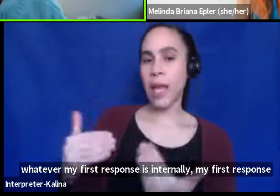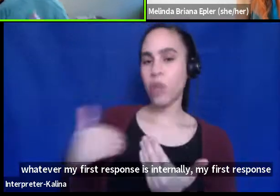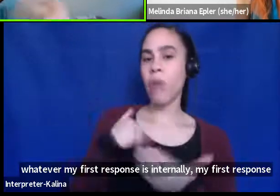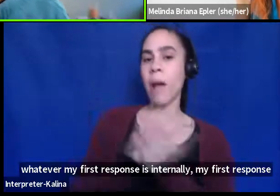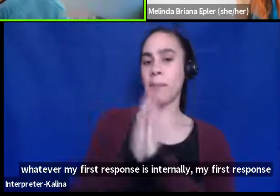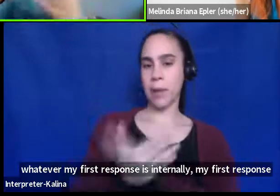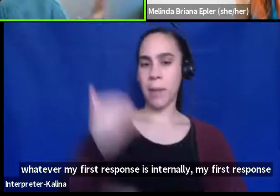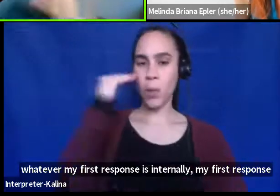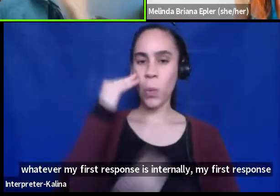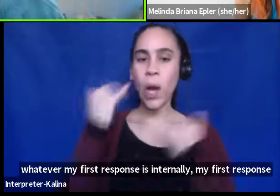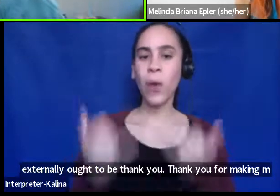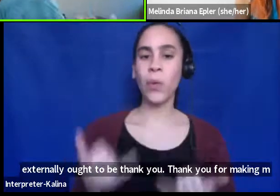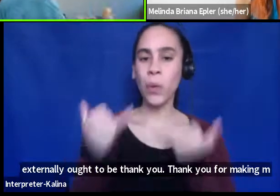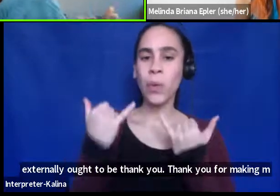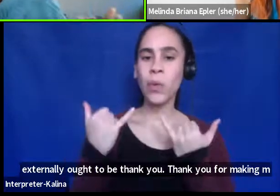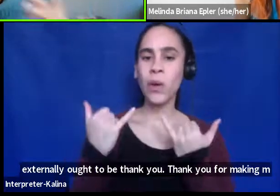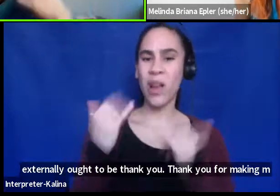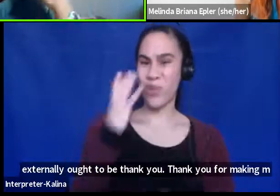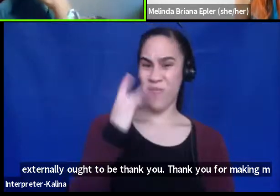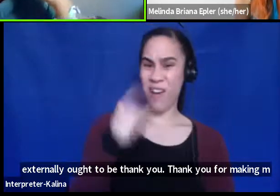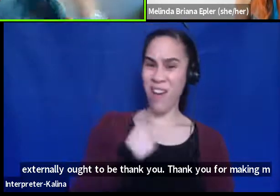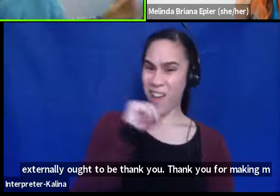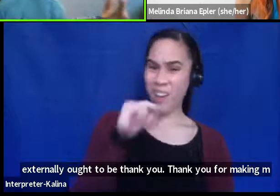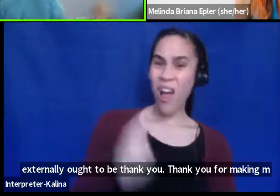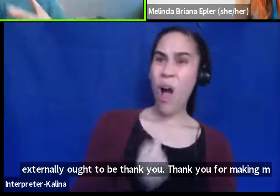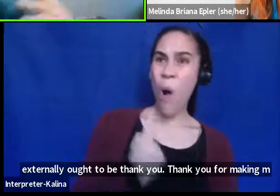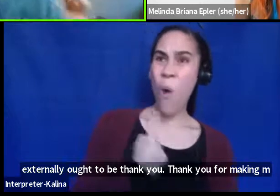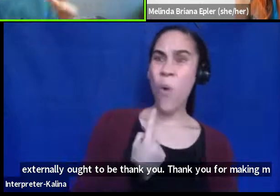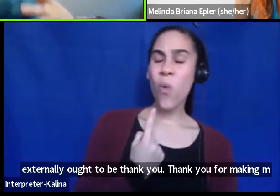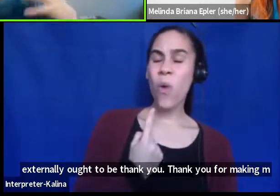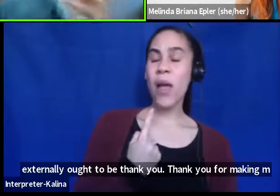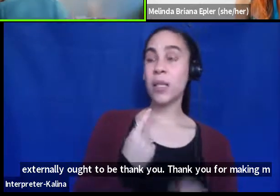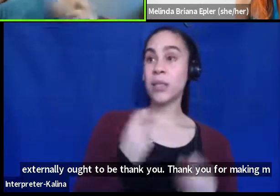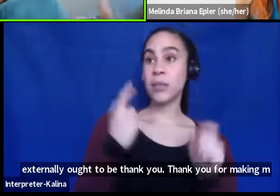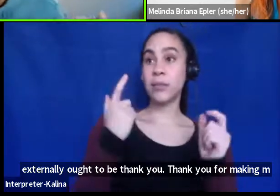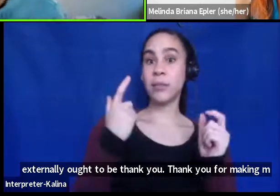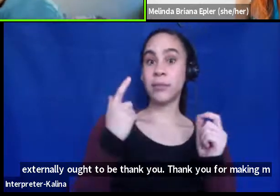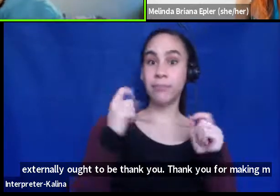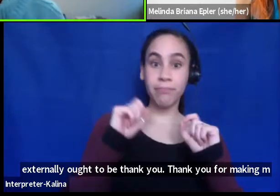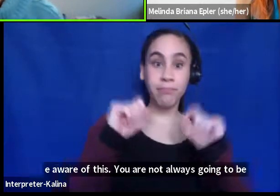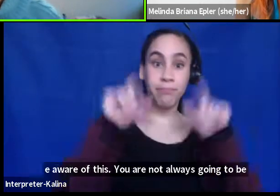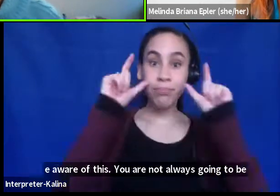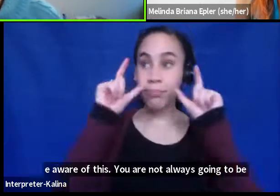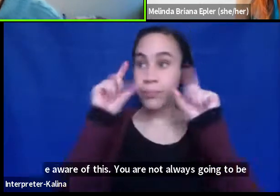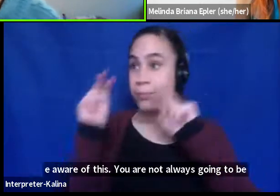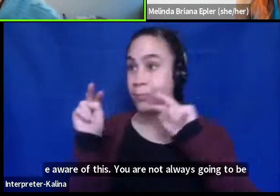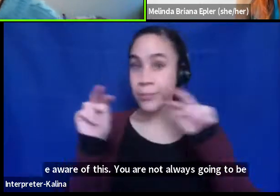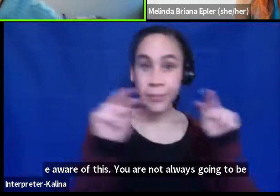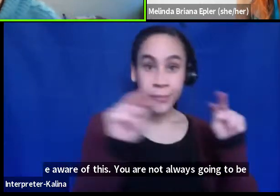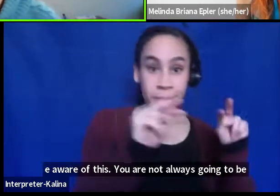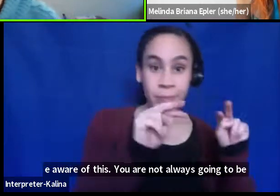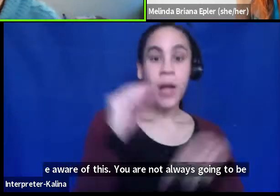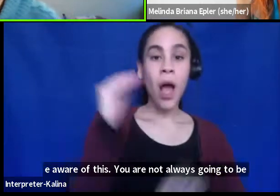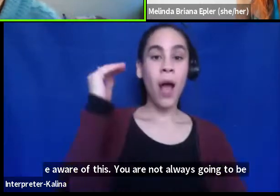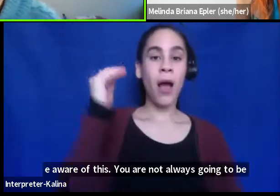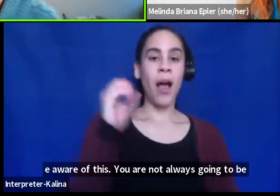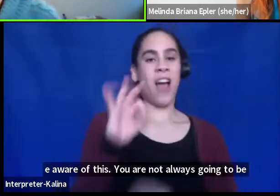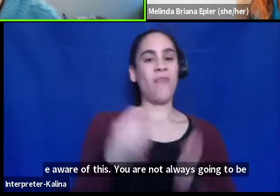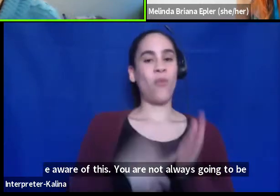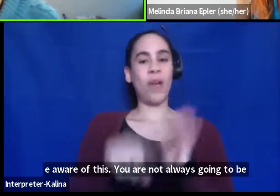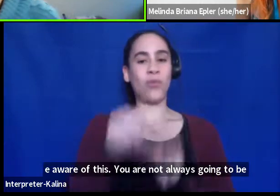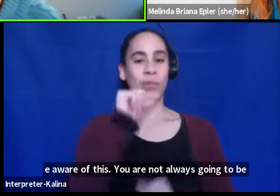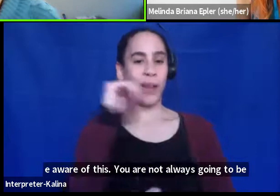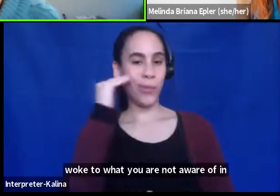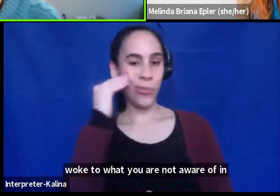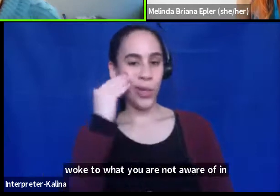Because you're not always going to be awoke to what you're not aware of in advance. But I think if someone